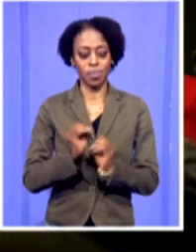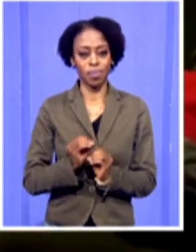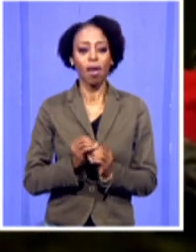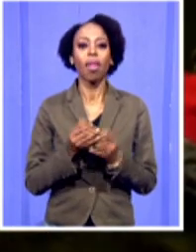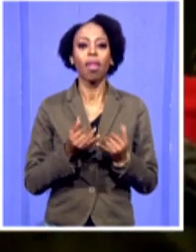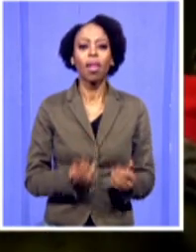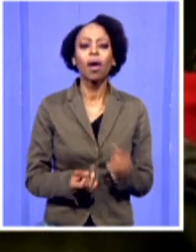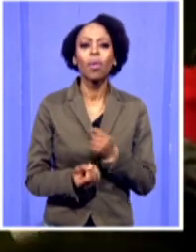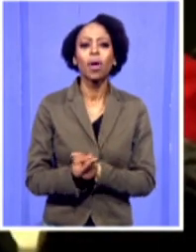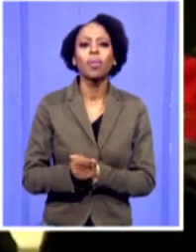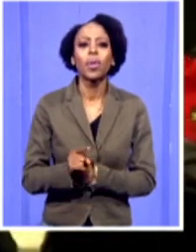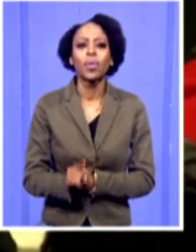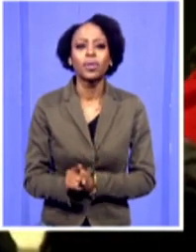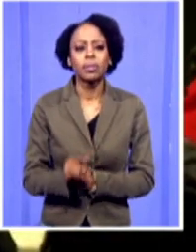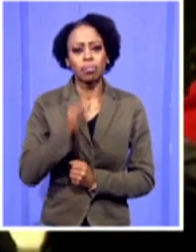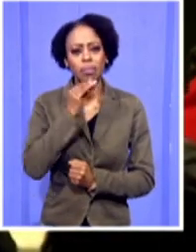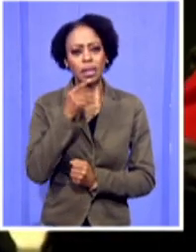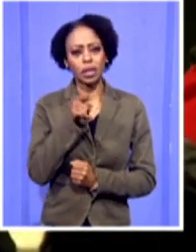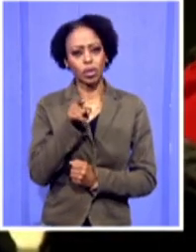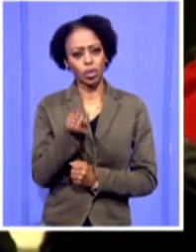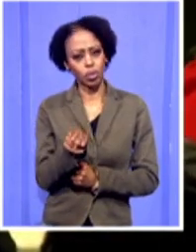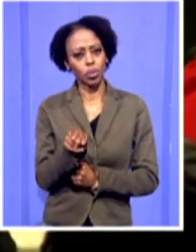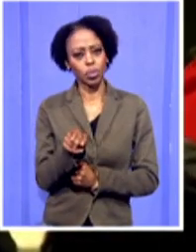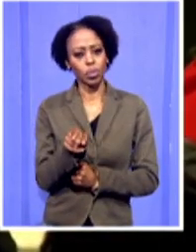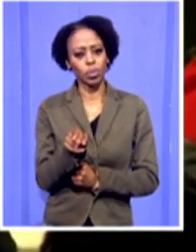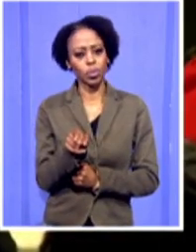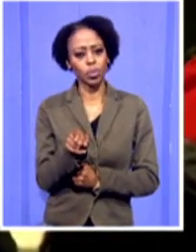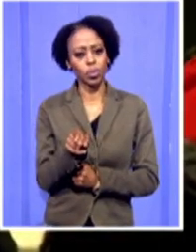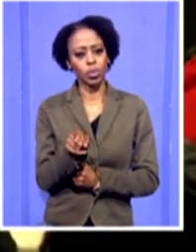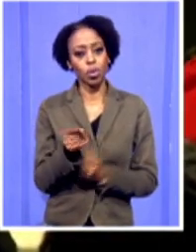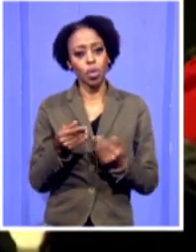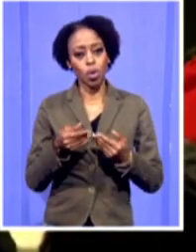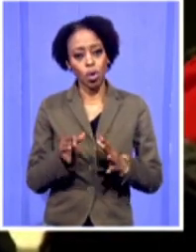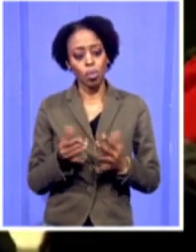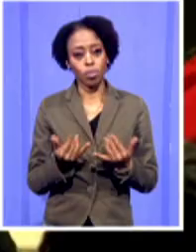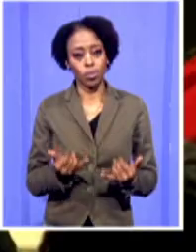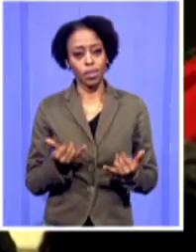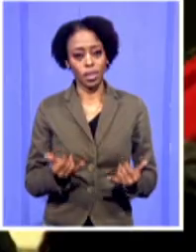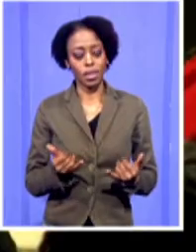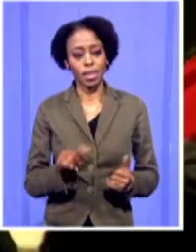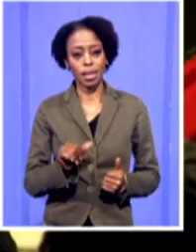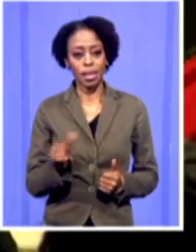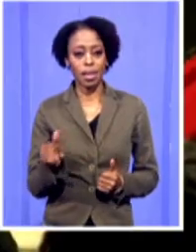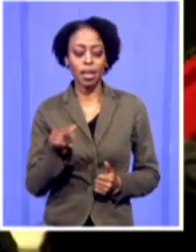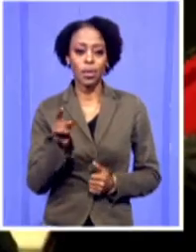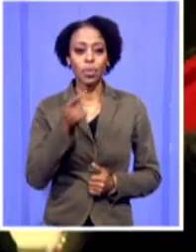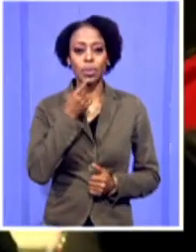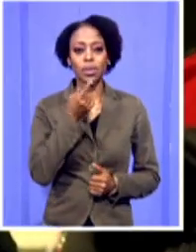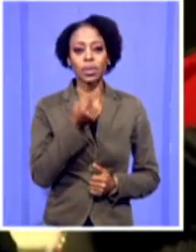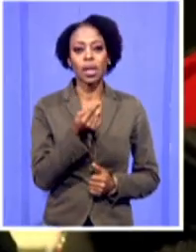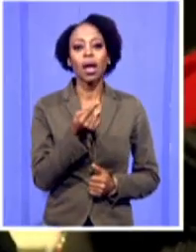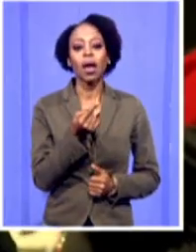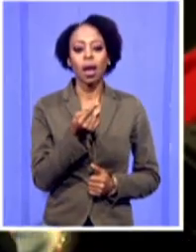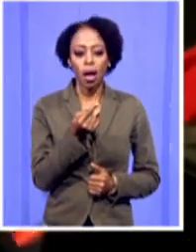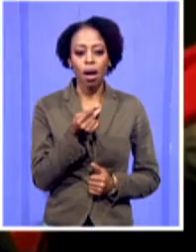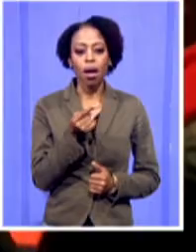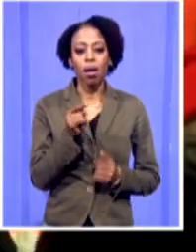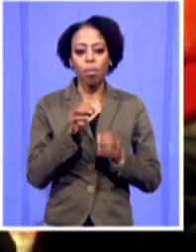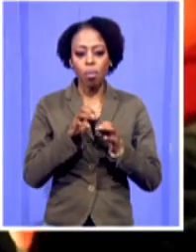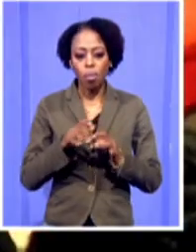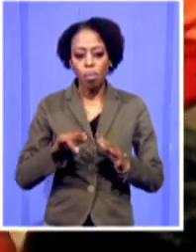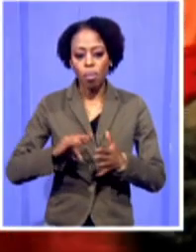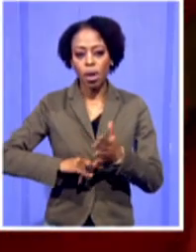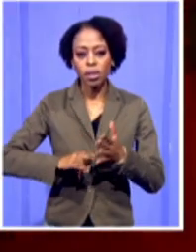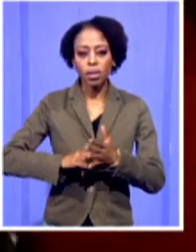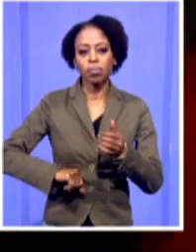happened is that, Chair, you opened today's session and you said, we are going to spread messages of